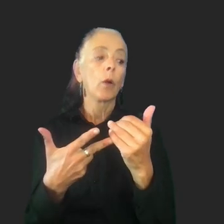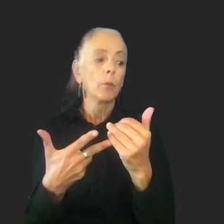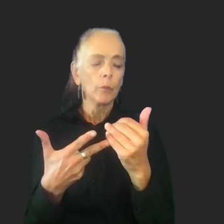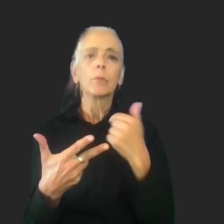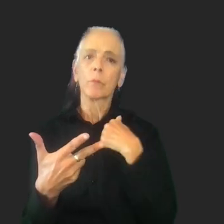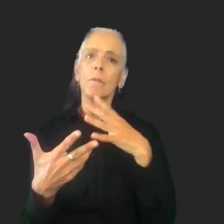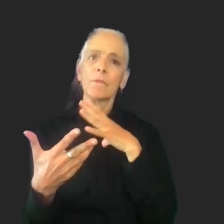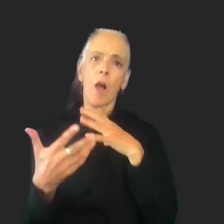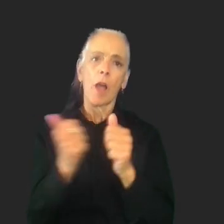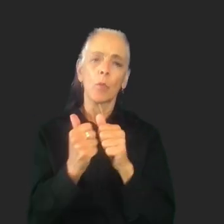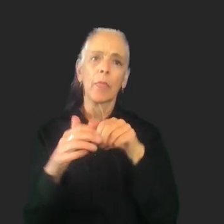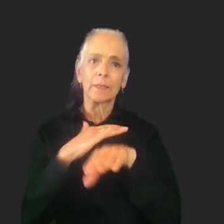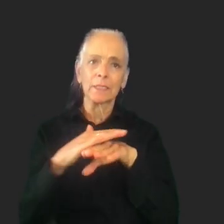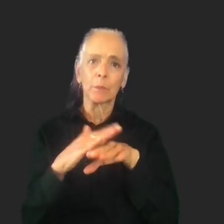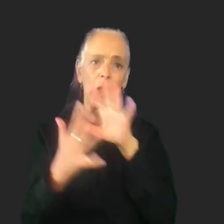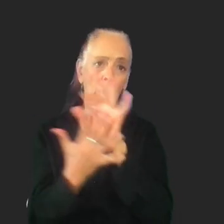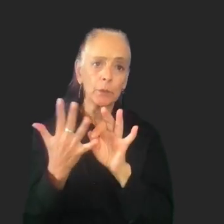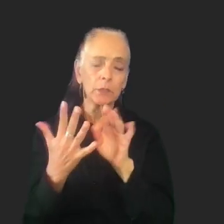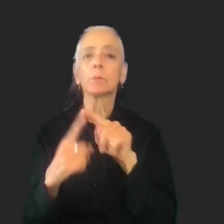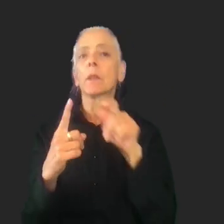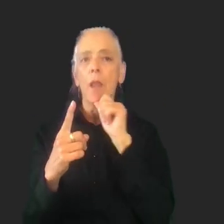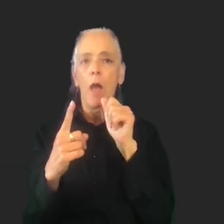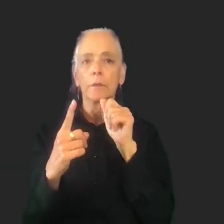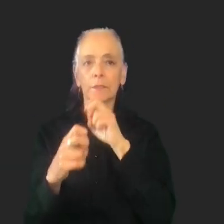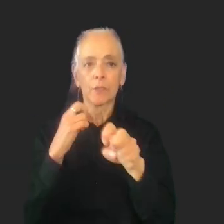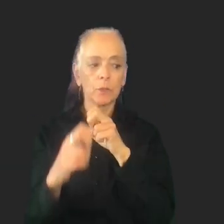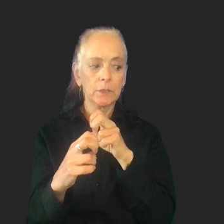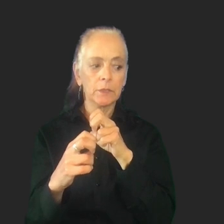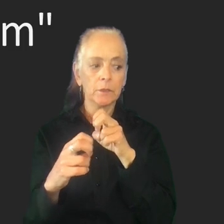i'm fine with accessibility options but not difficulty options